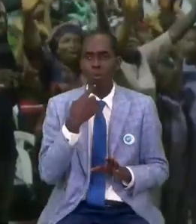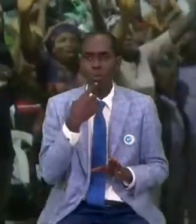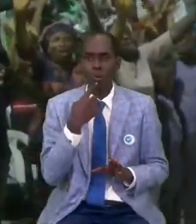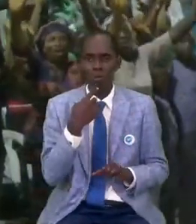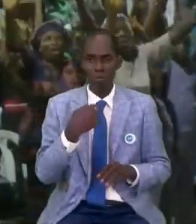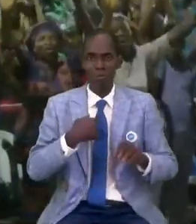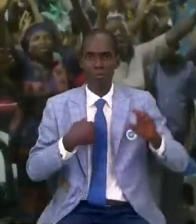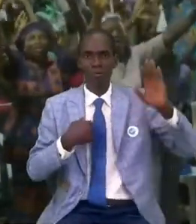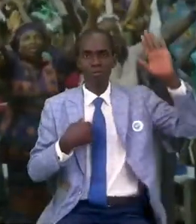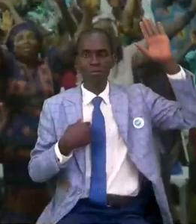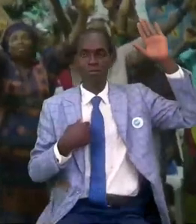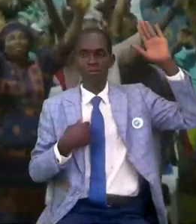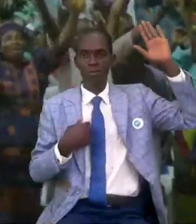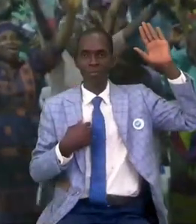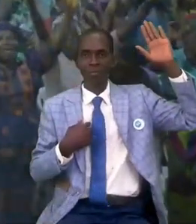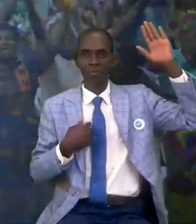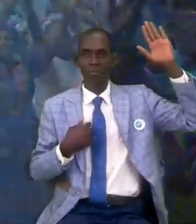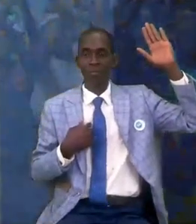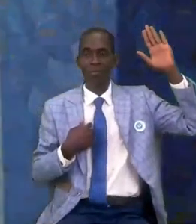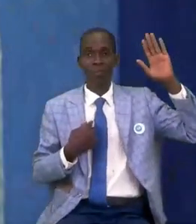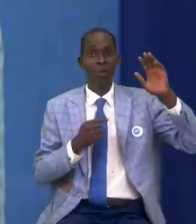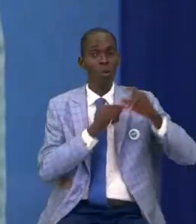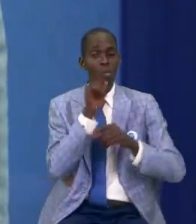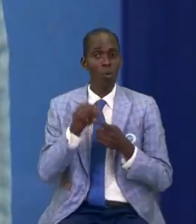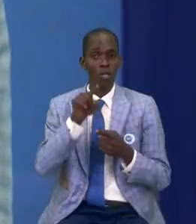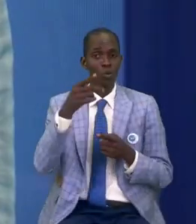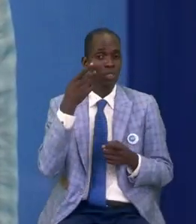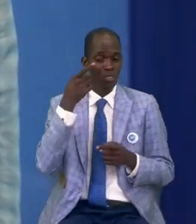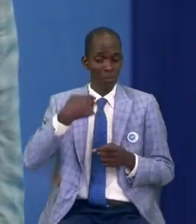amen, remember the name is